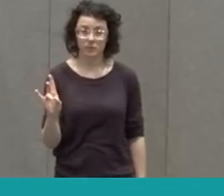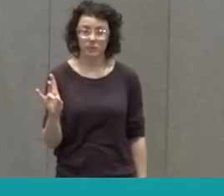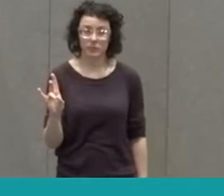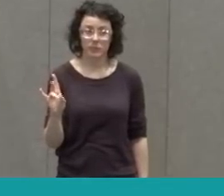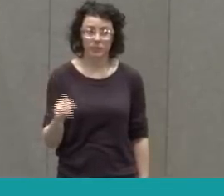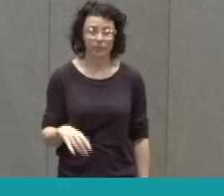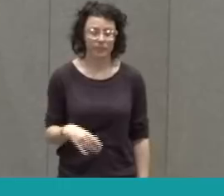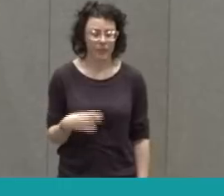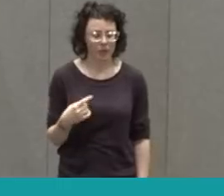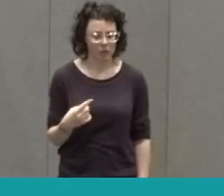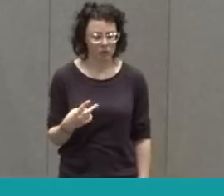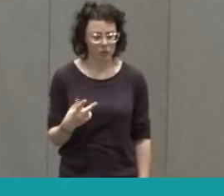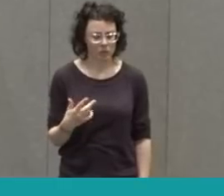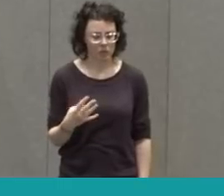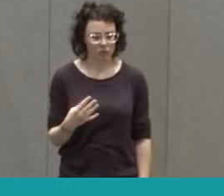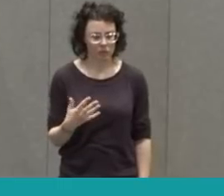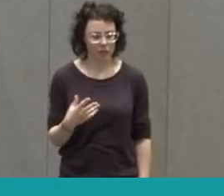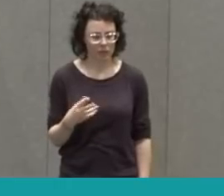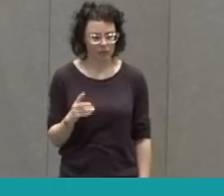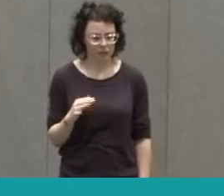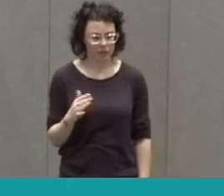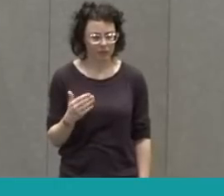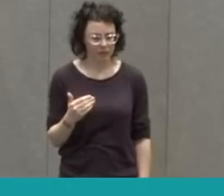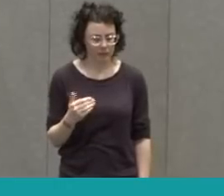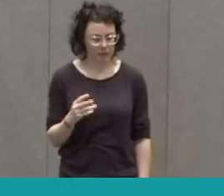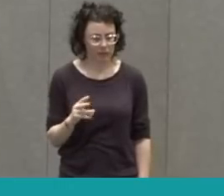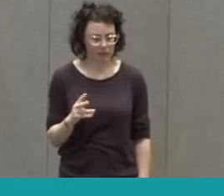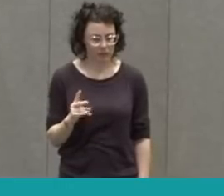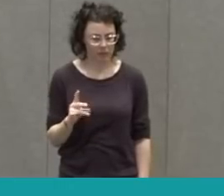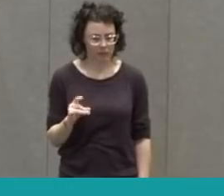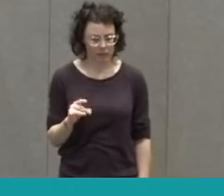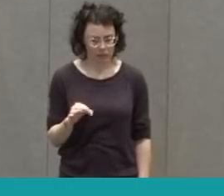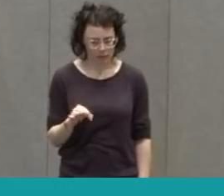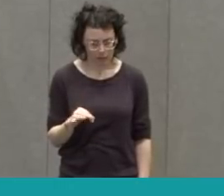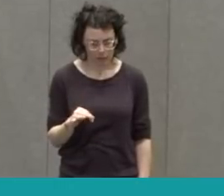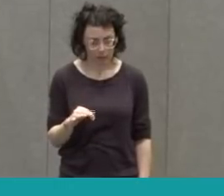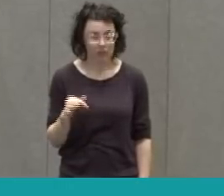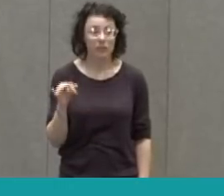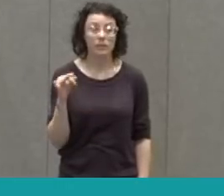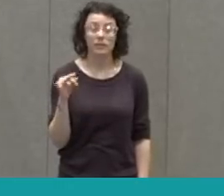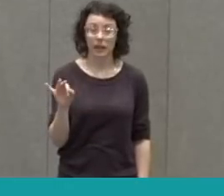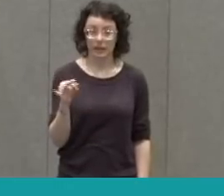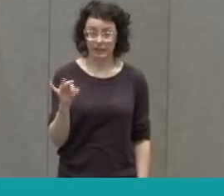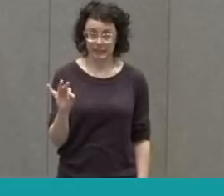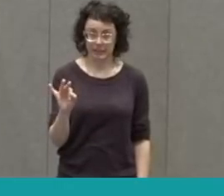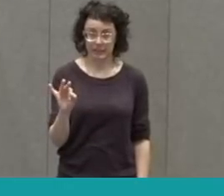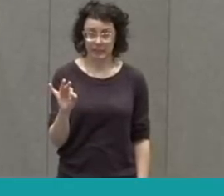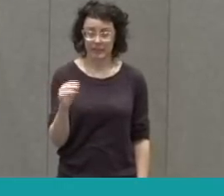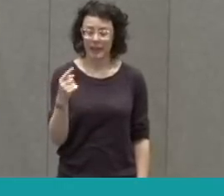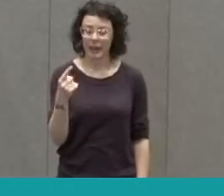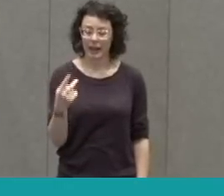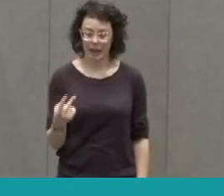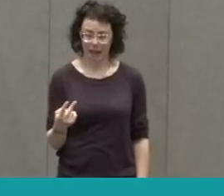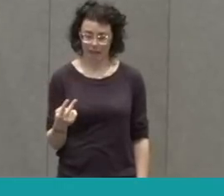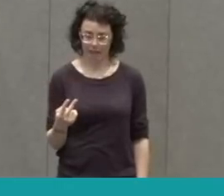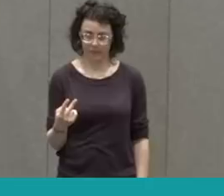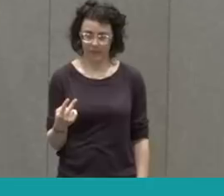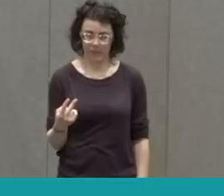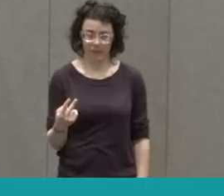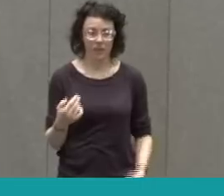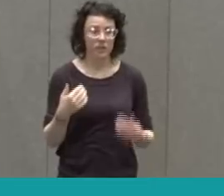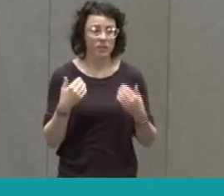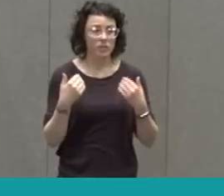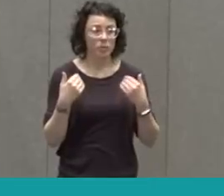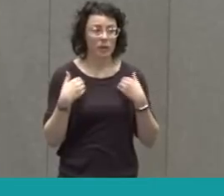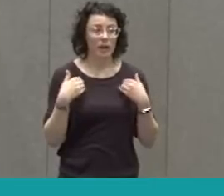1, 2, 3, 4, 5. That's 15, 16, 17, 18, 19 and a half. So I have